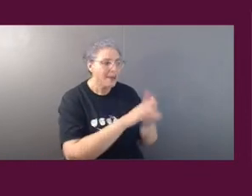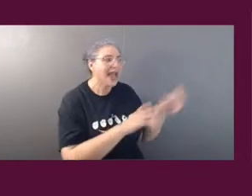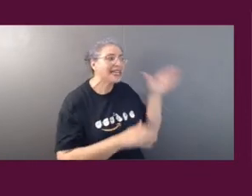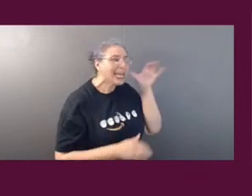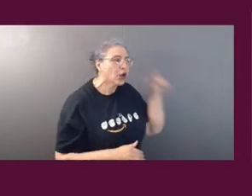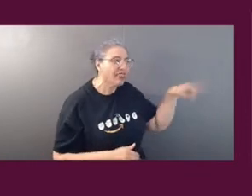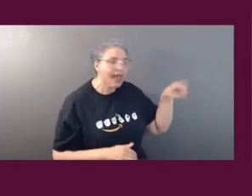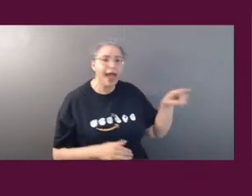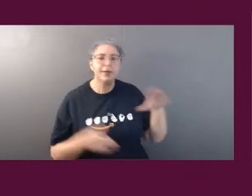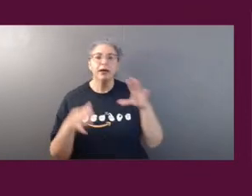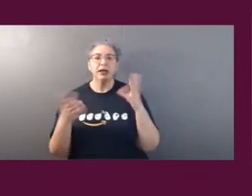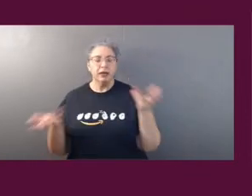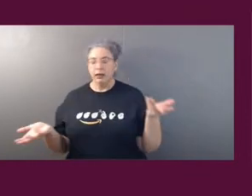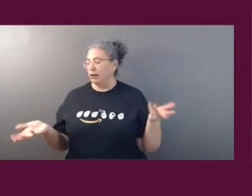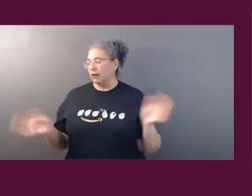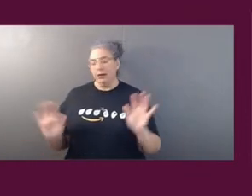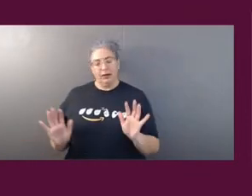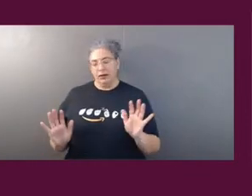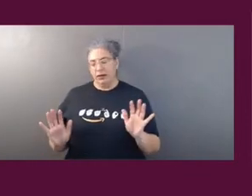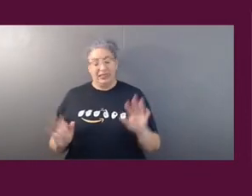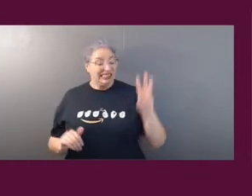And to hear some of them say